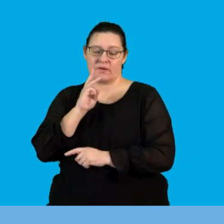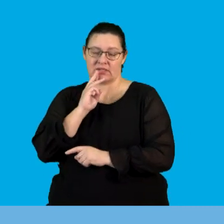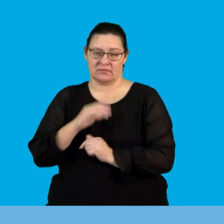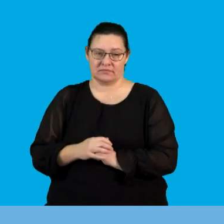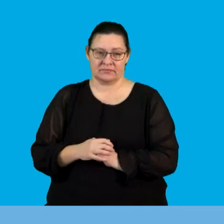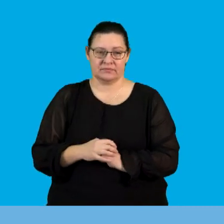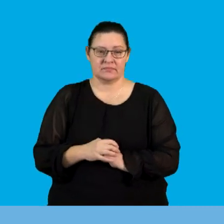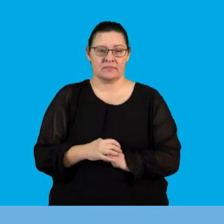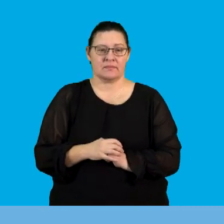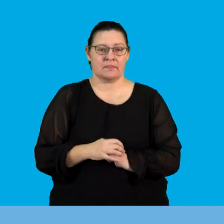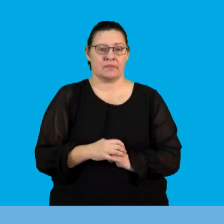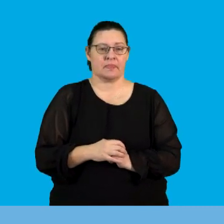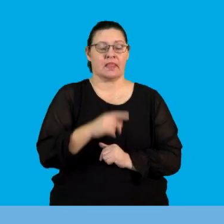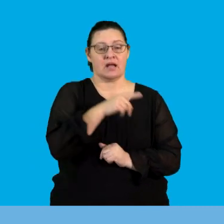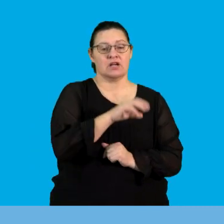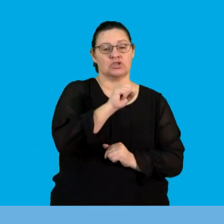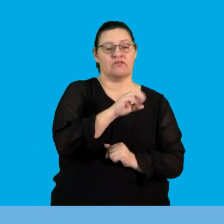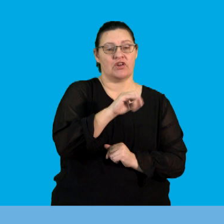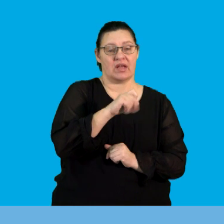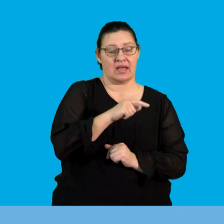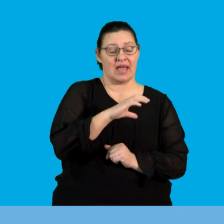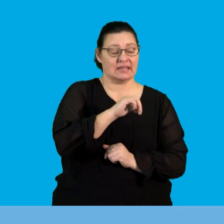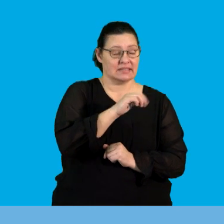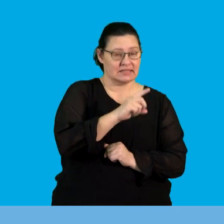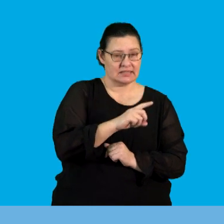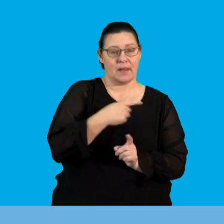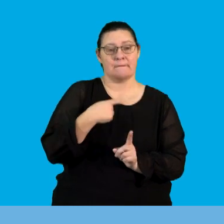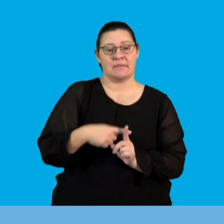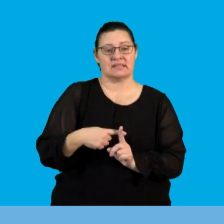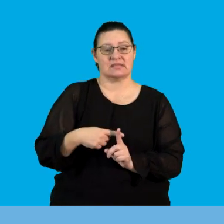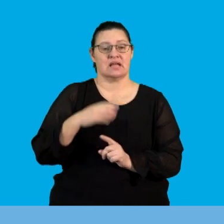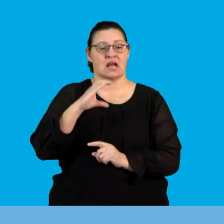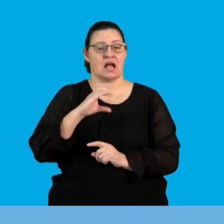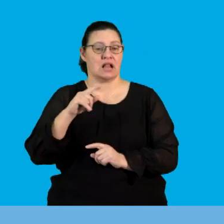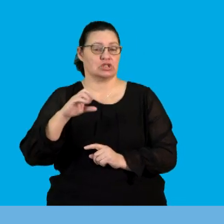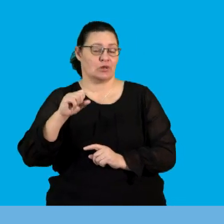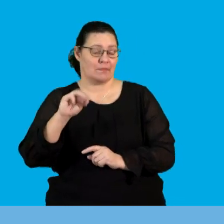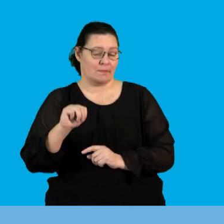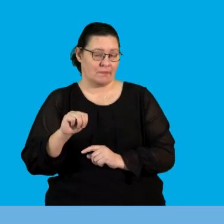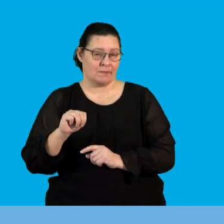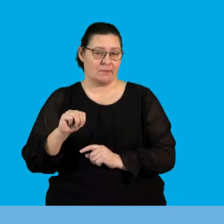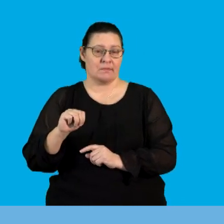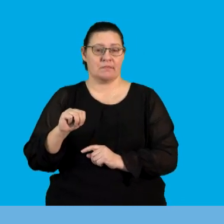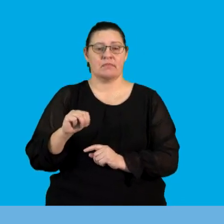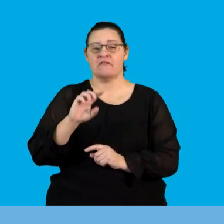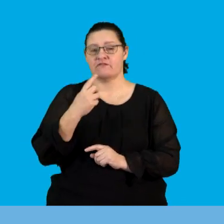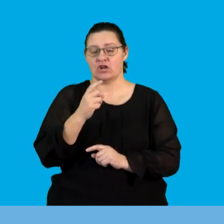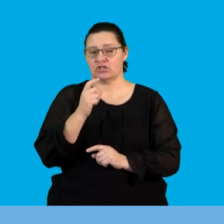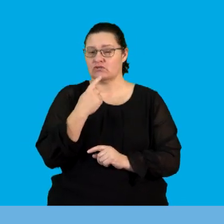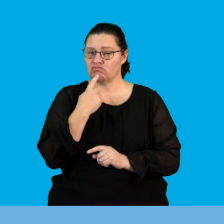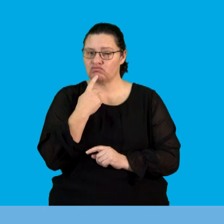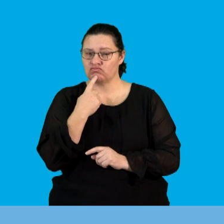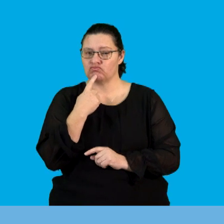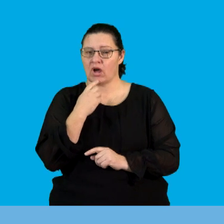nitrate. And then question D, sulfuric acid and calcium carbonate. Again, the first part comes from